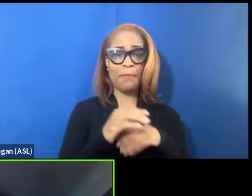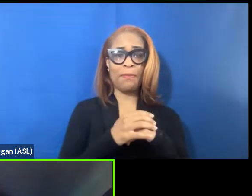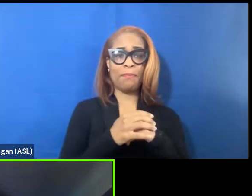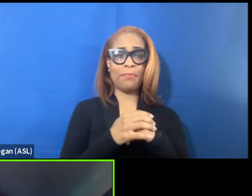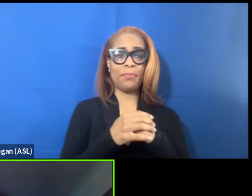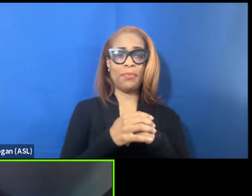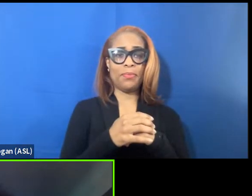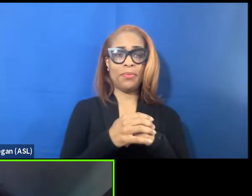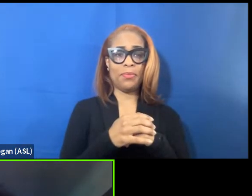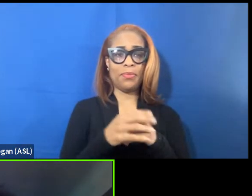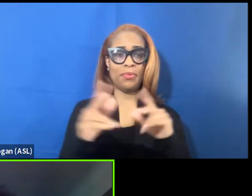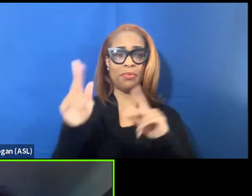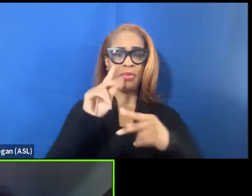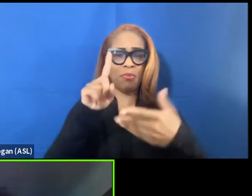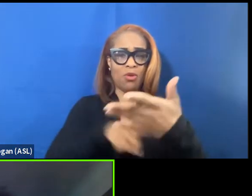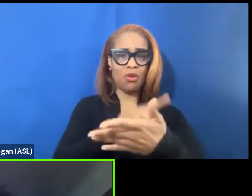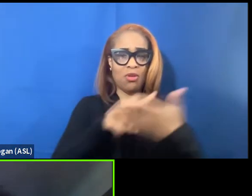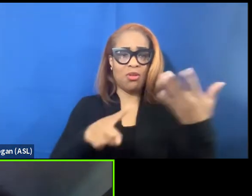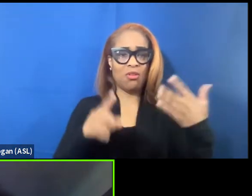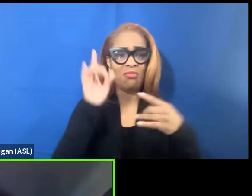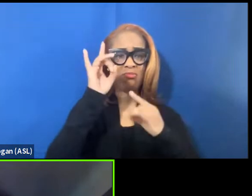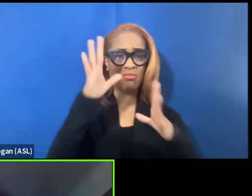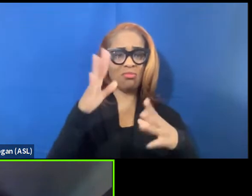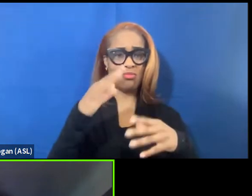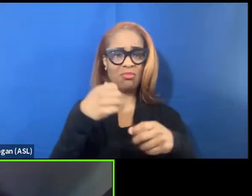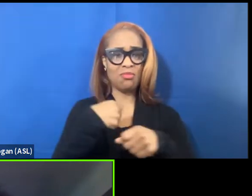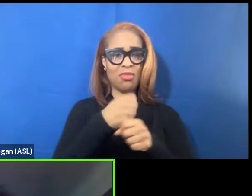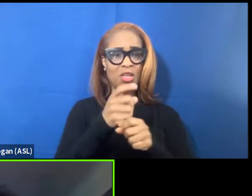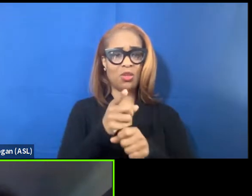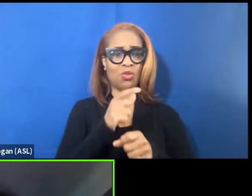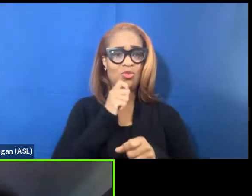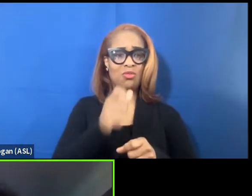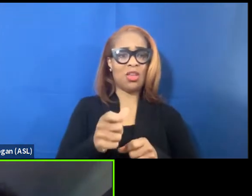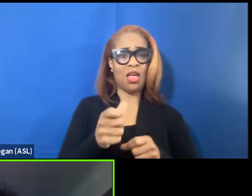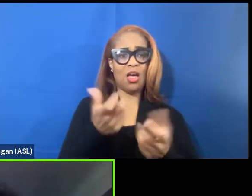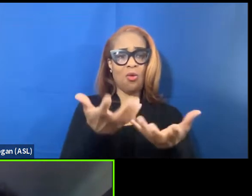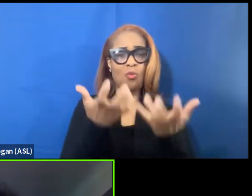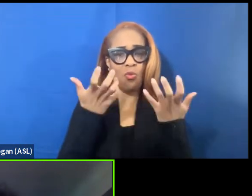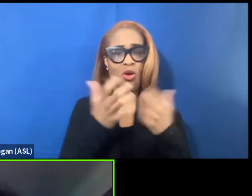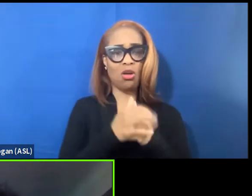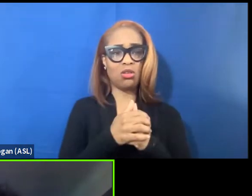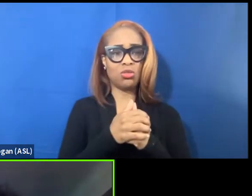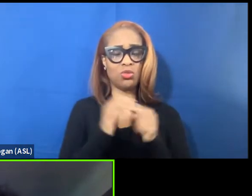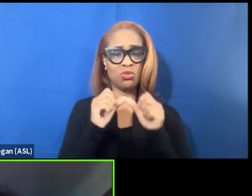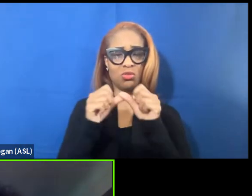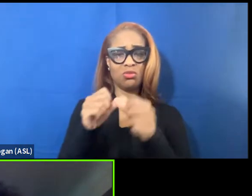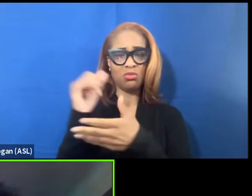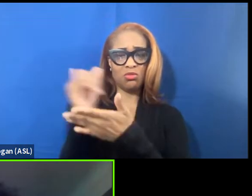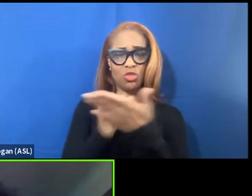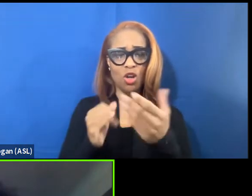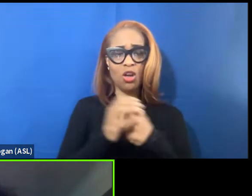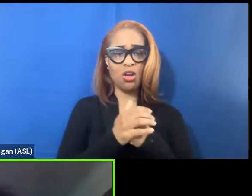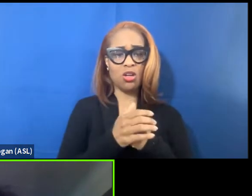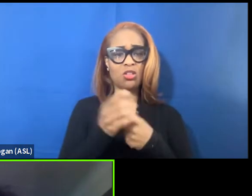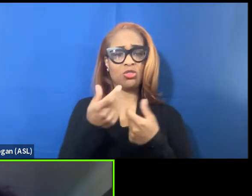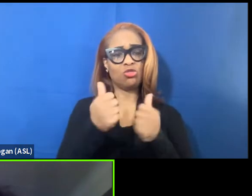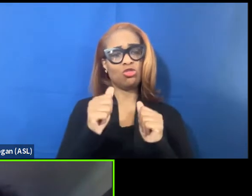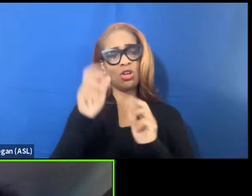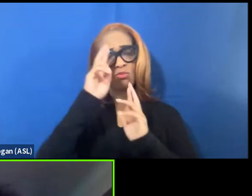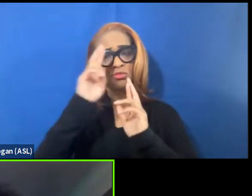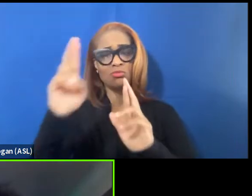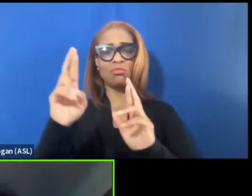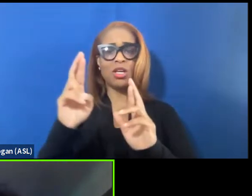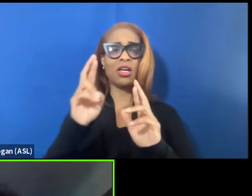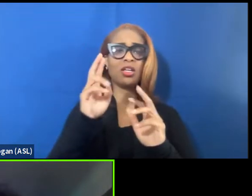uh uh criticize you so bad it makes you not want to uh kind of continue drawing them and you try to give the respect of the